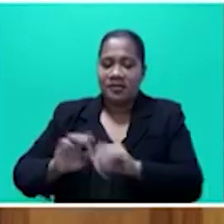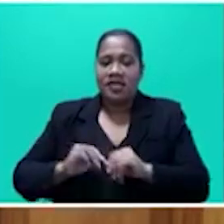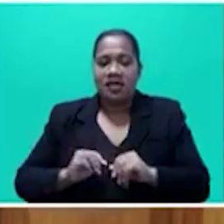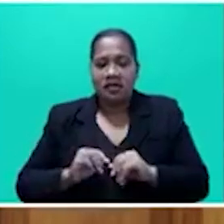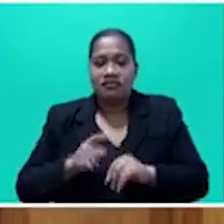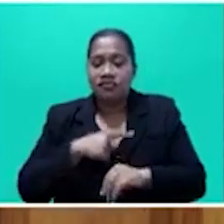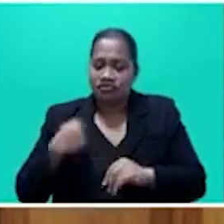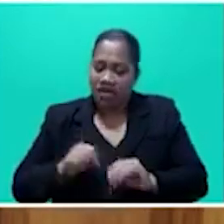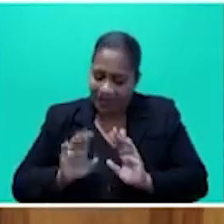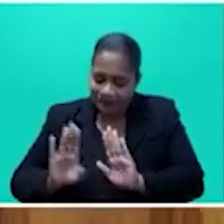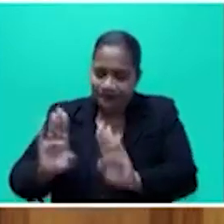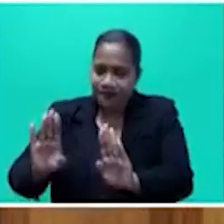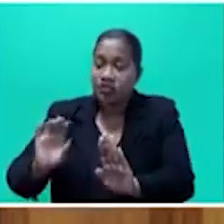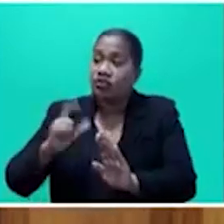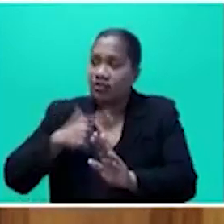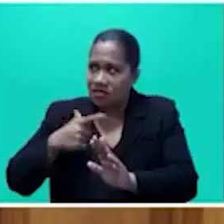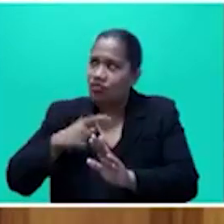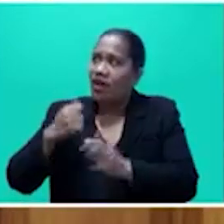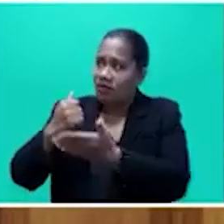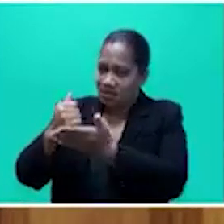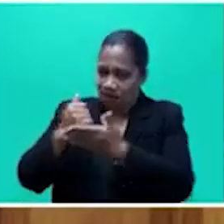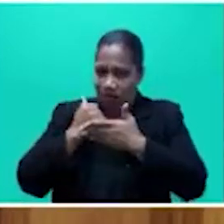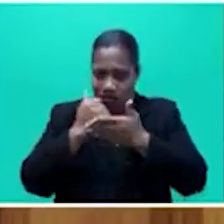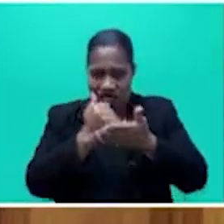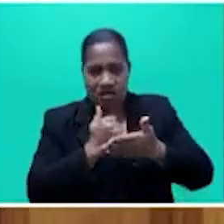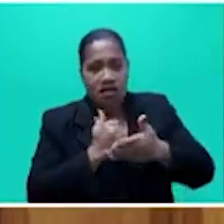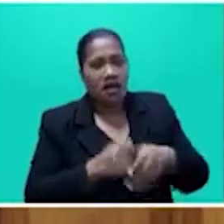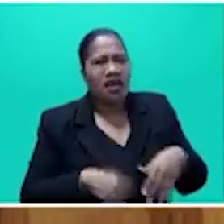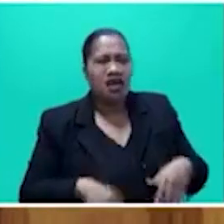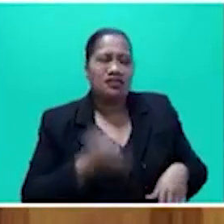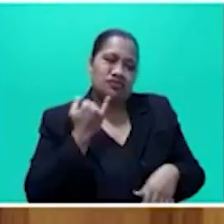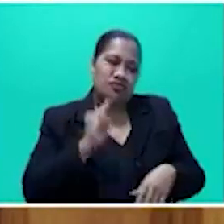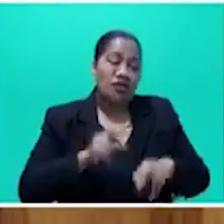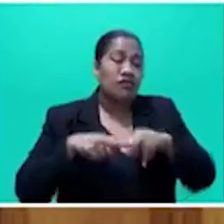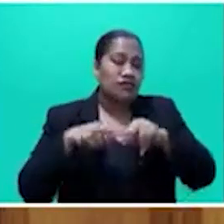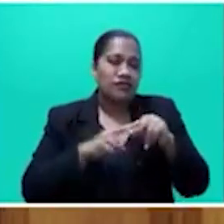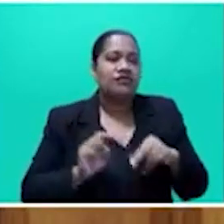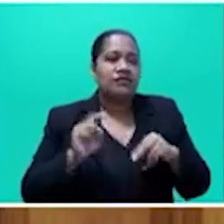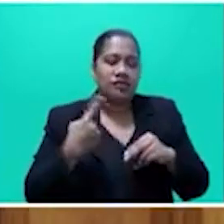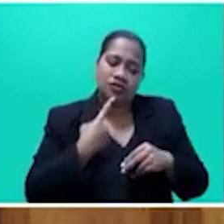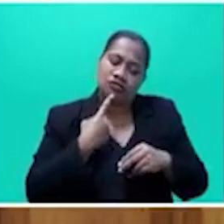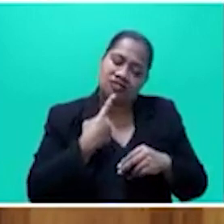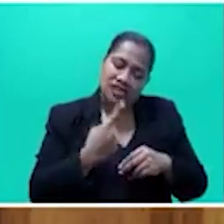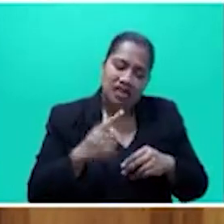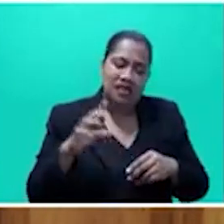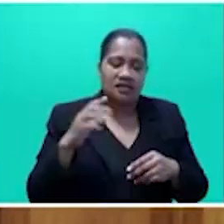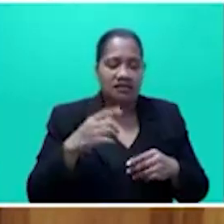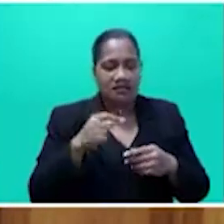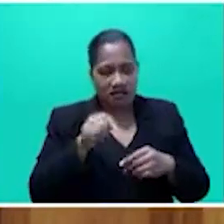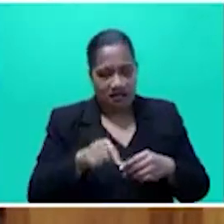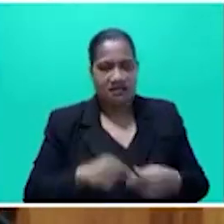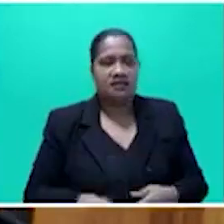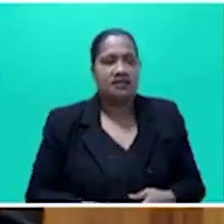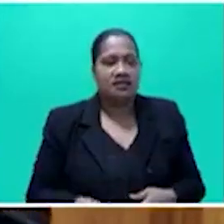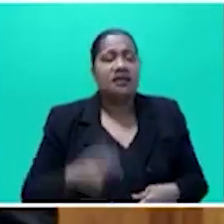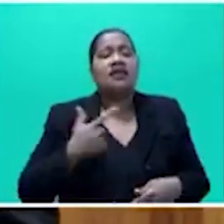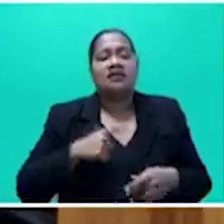will be wrong for Fiji First to claim that we are so efficient, that's why we are getting all this support, Honorable